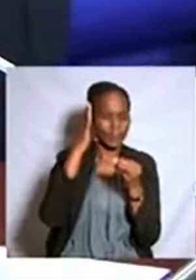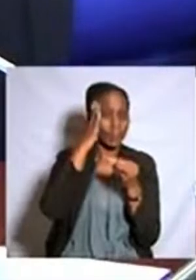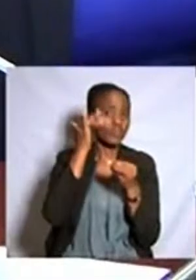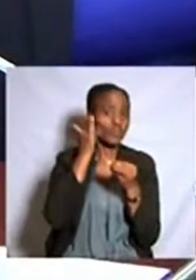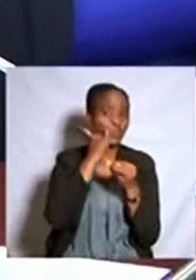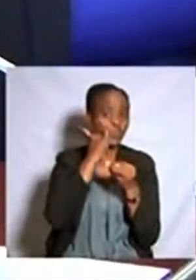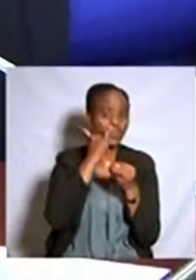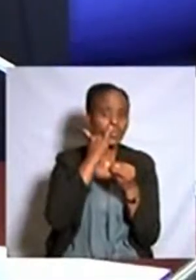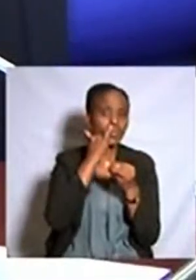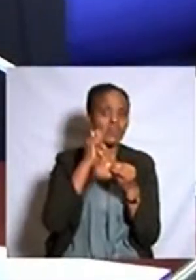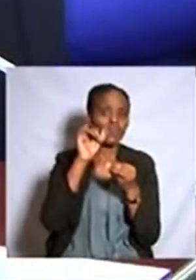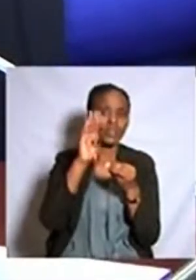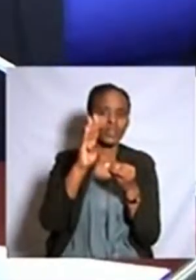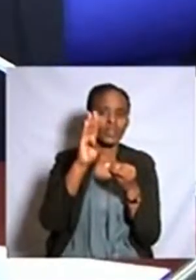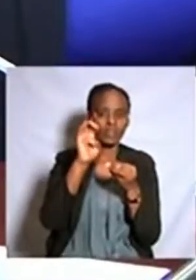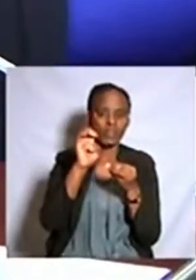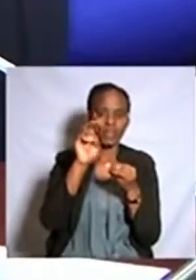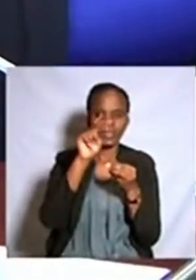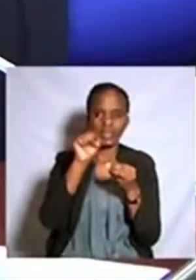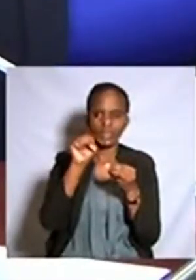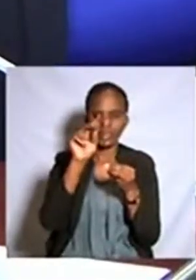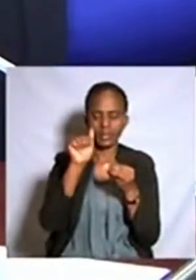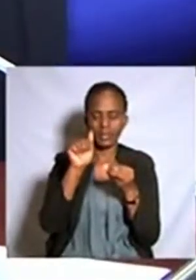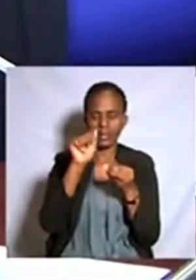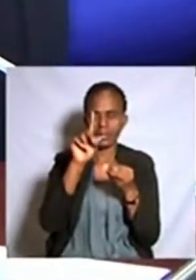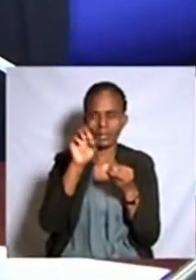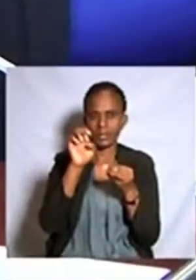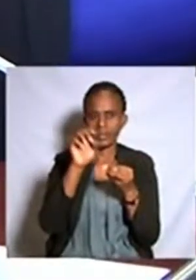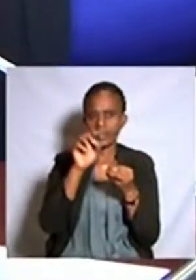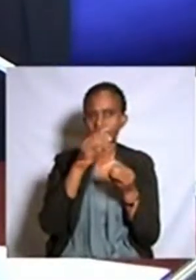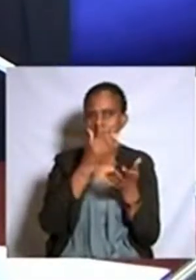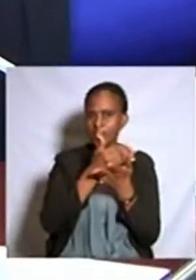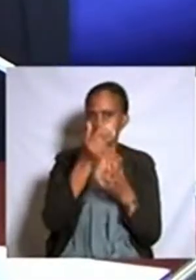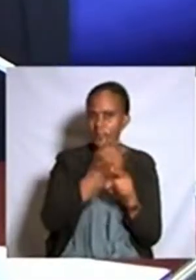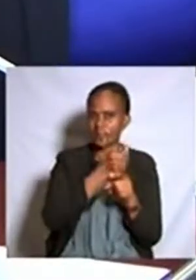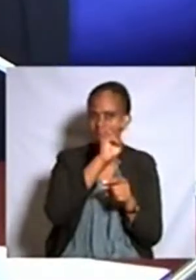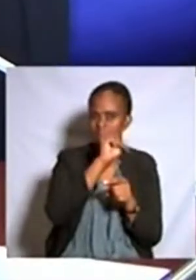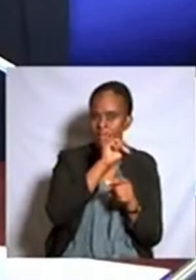Bernadette. We outsourced to MTN on